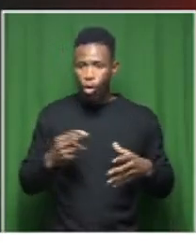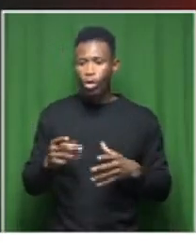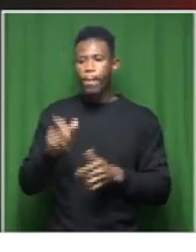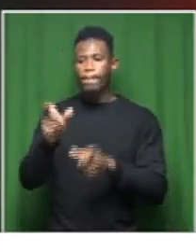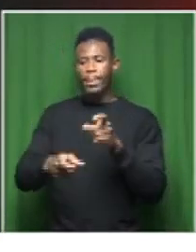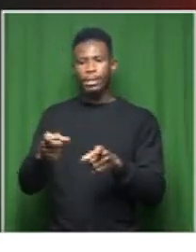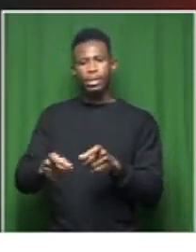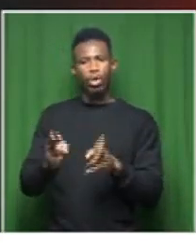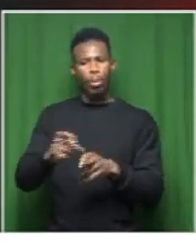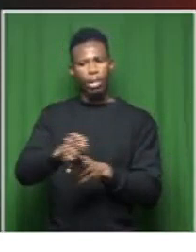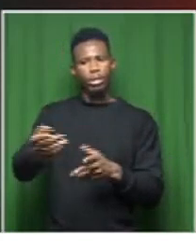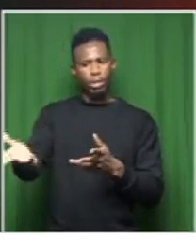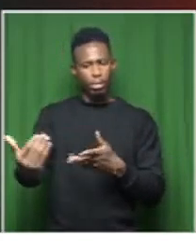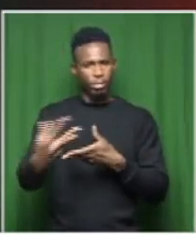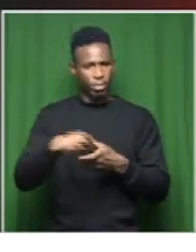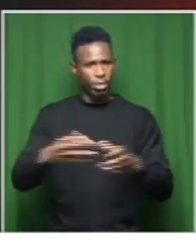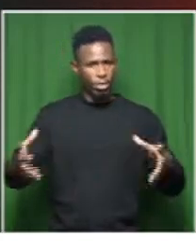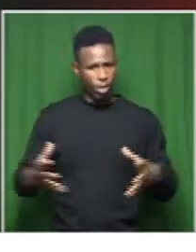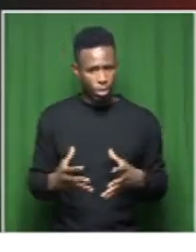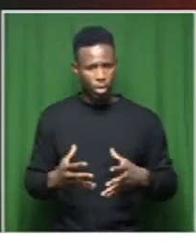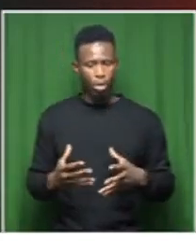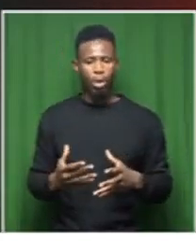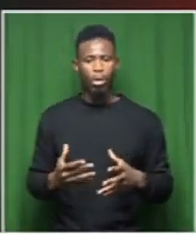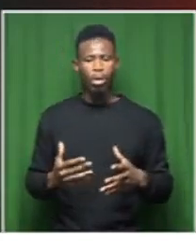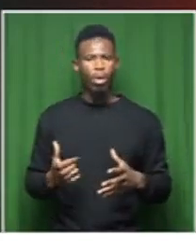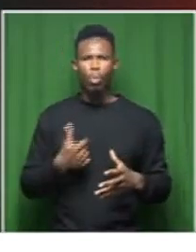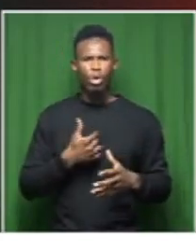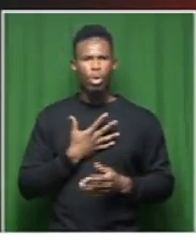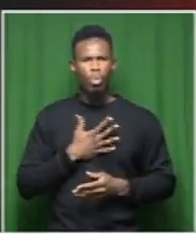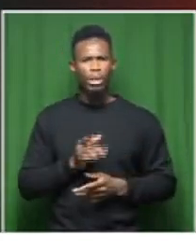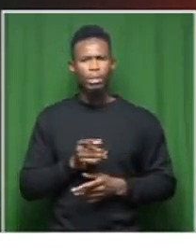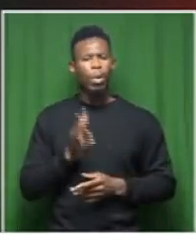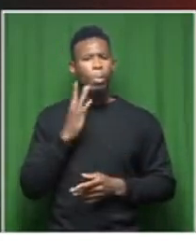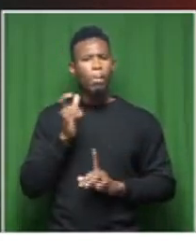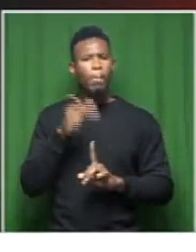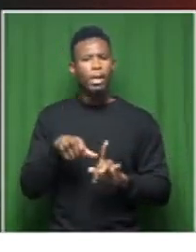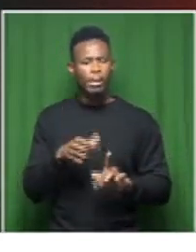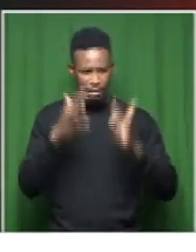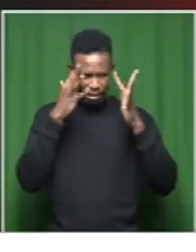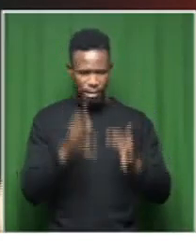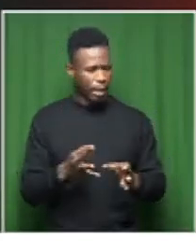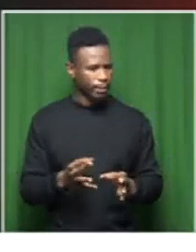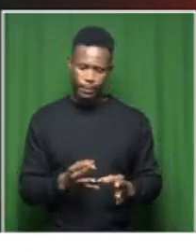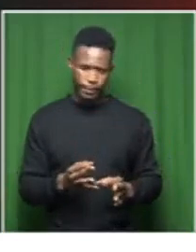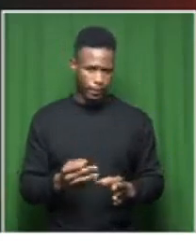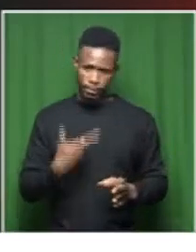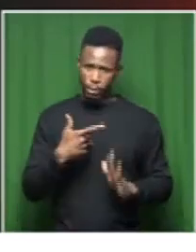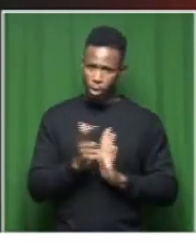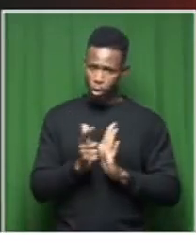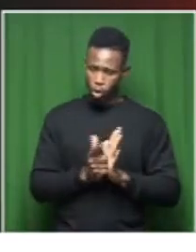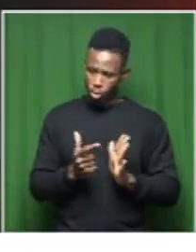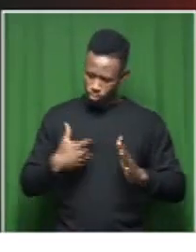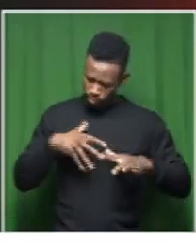like a situation where civil society wake up every day and take the law into their own hands because they don't have a structure whereby